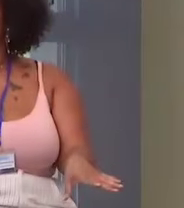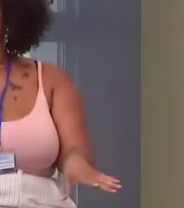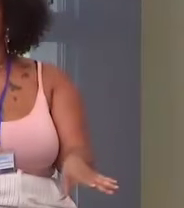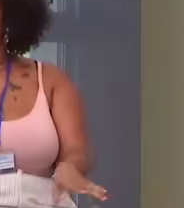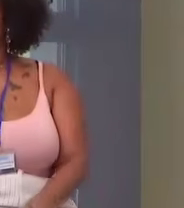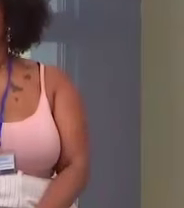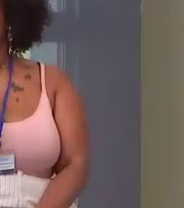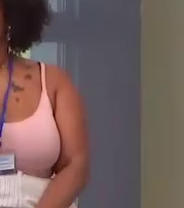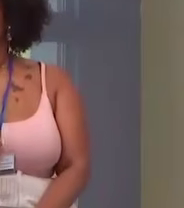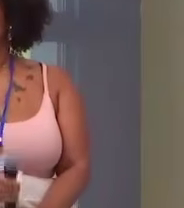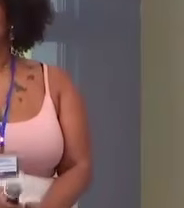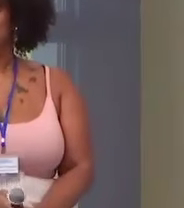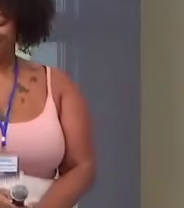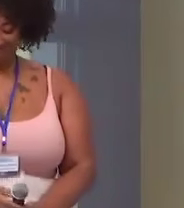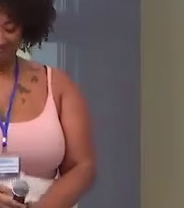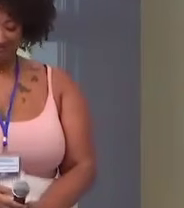start.